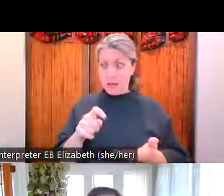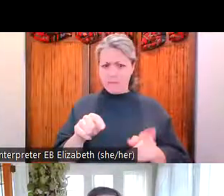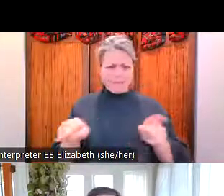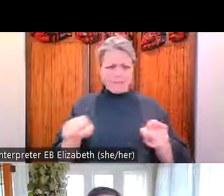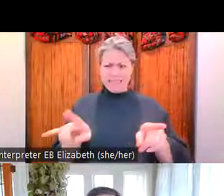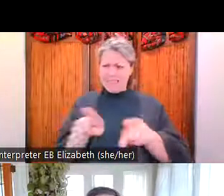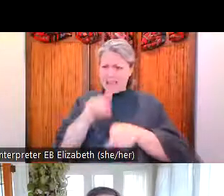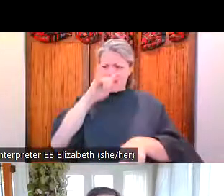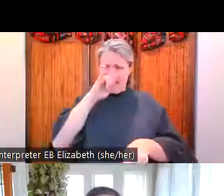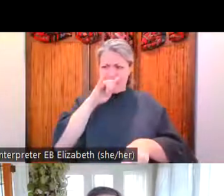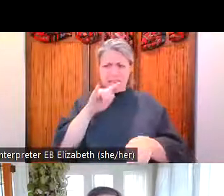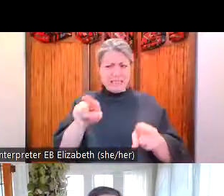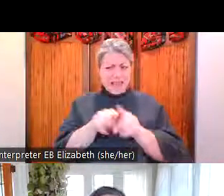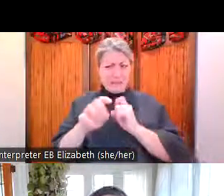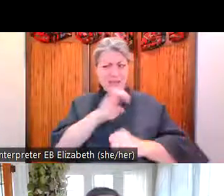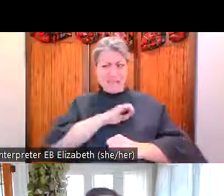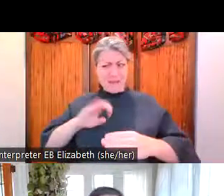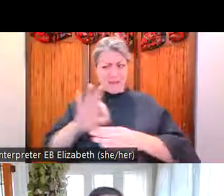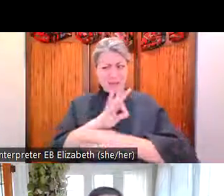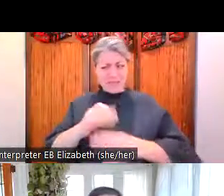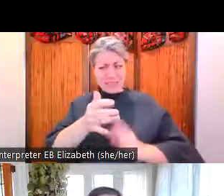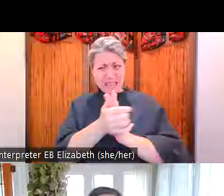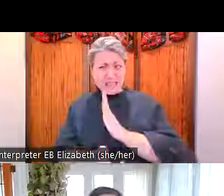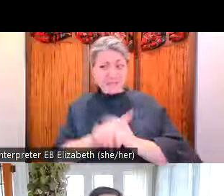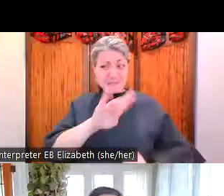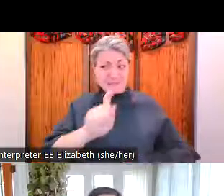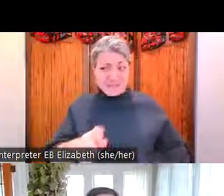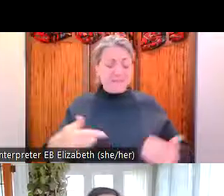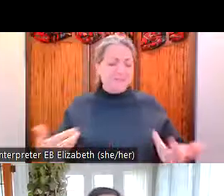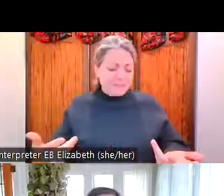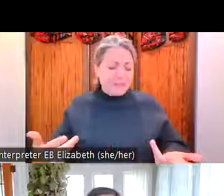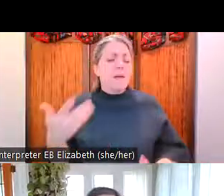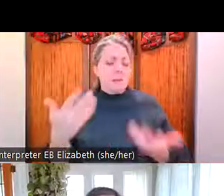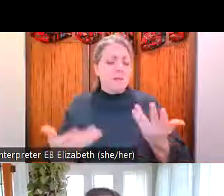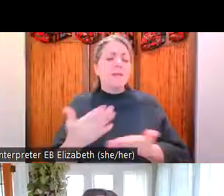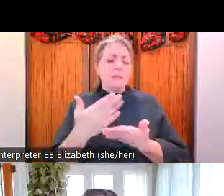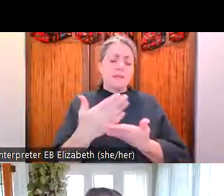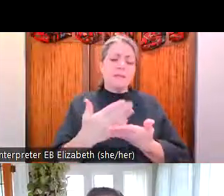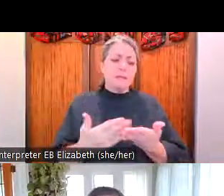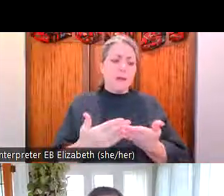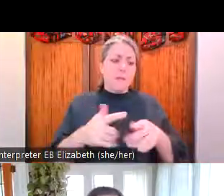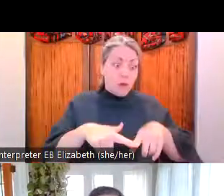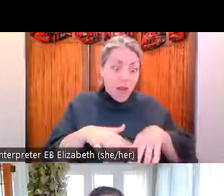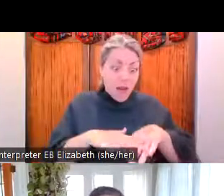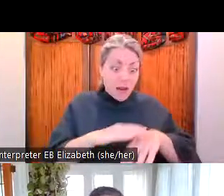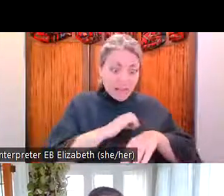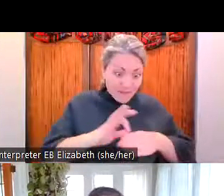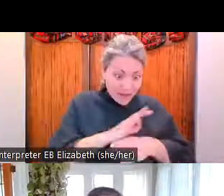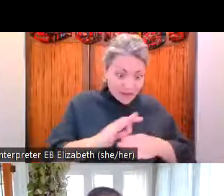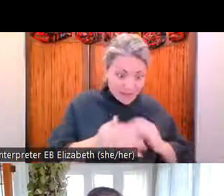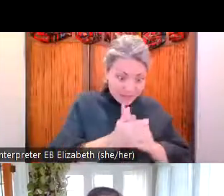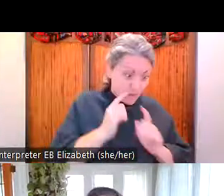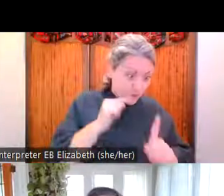where like it kind of, that's part of the problem. And there's other situations that might really rely on those cool executive function skills. And that's really maybe